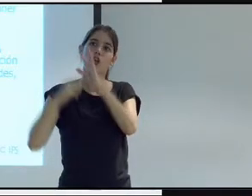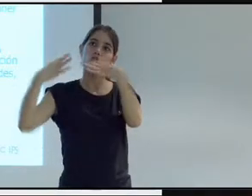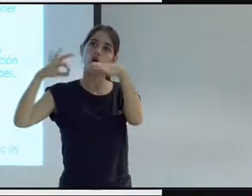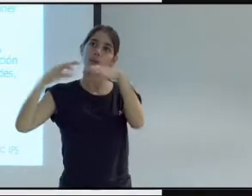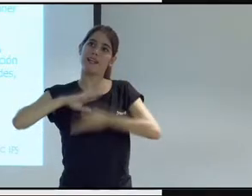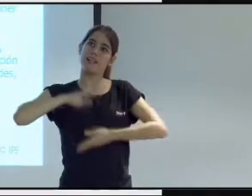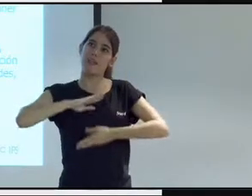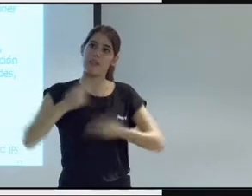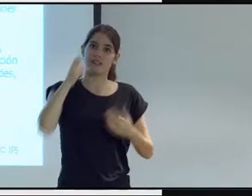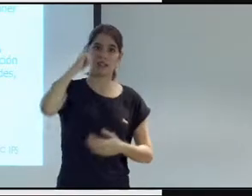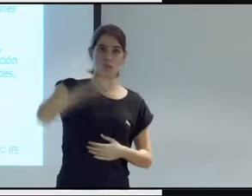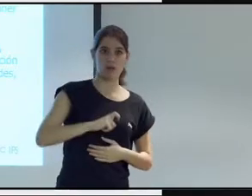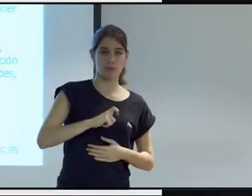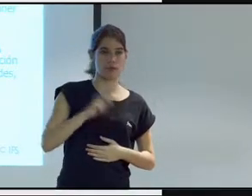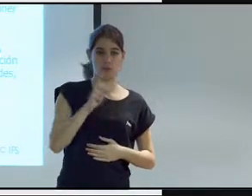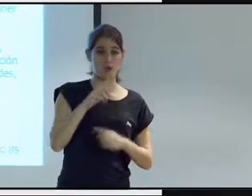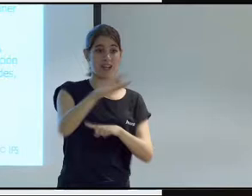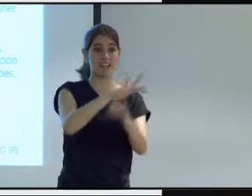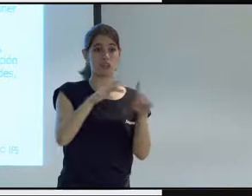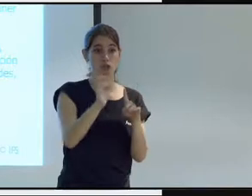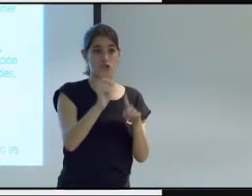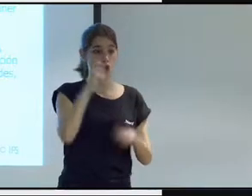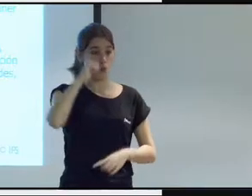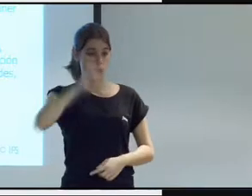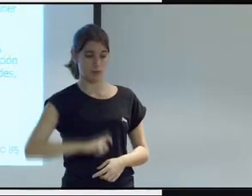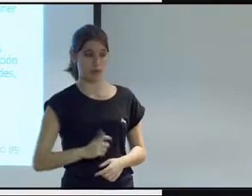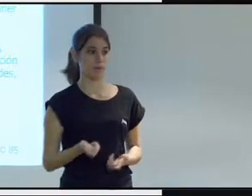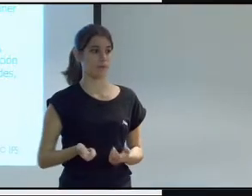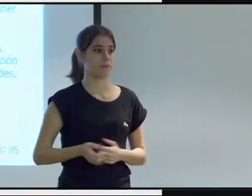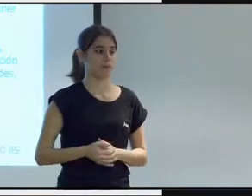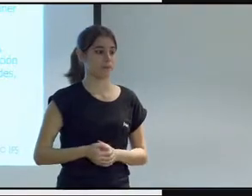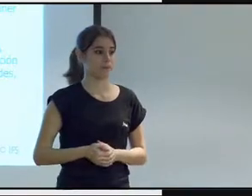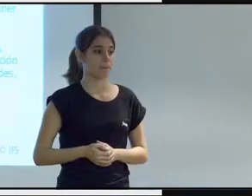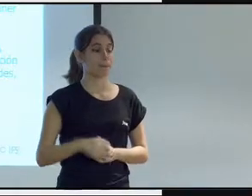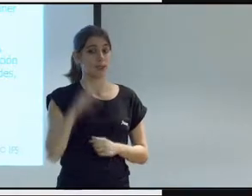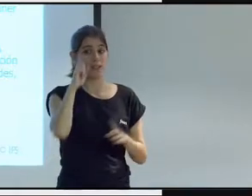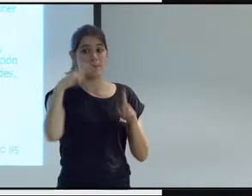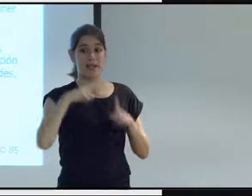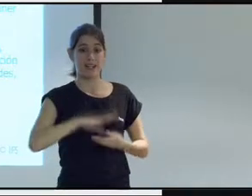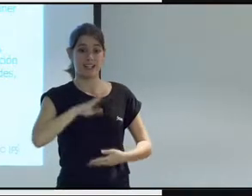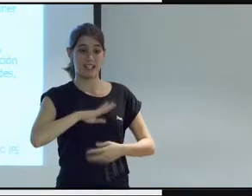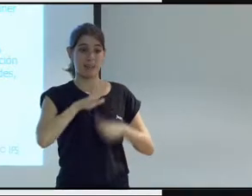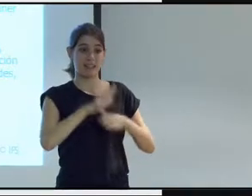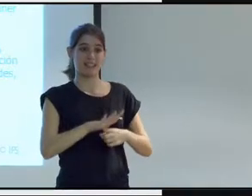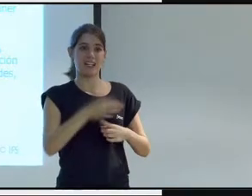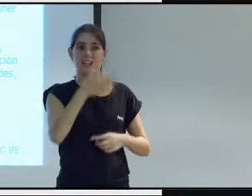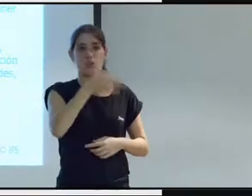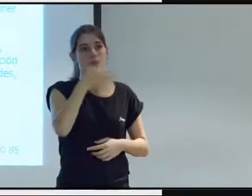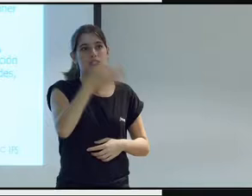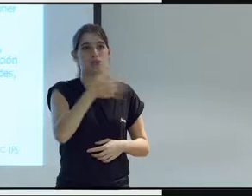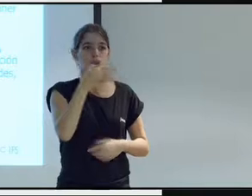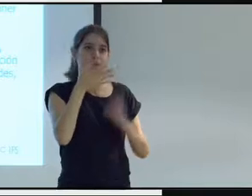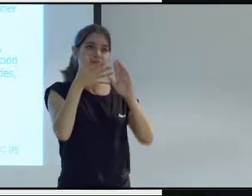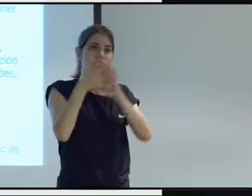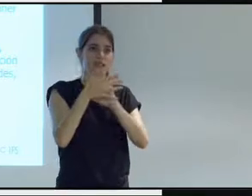or skills that are inherent to the body. They don't come from the environment, but they come from the body itself. And here, this